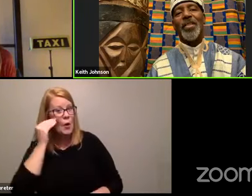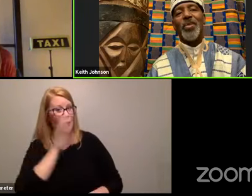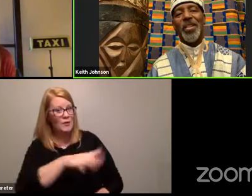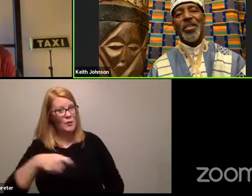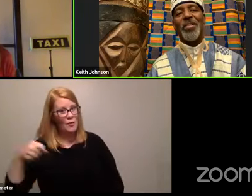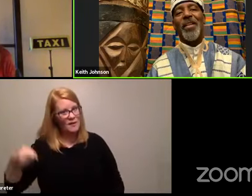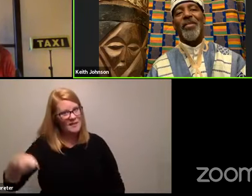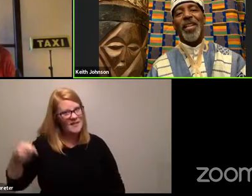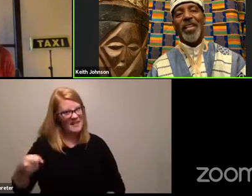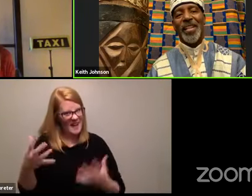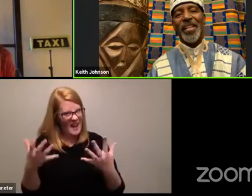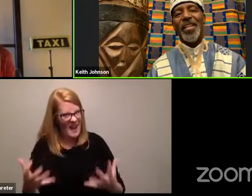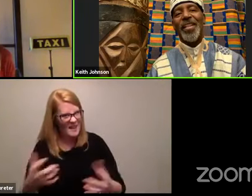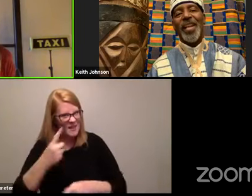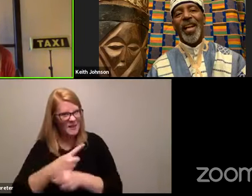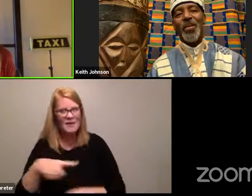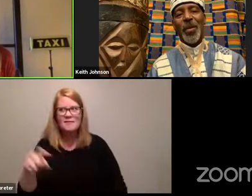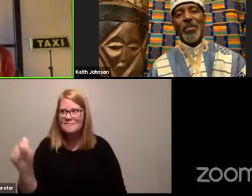fabric is when you're traveling.